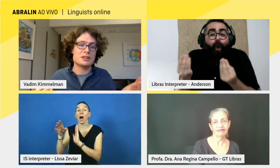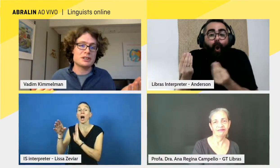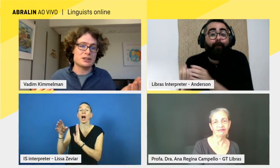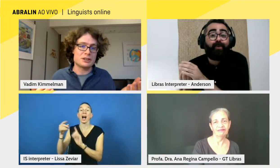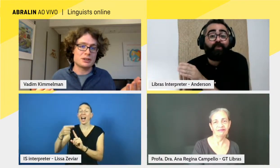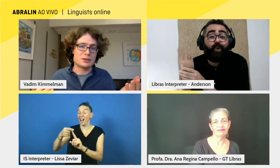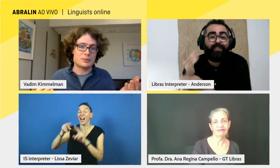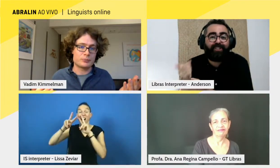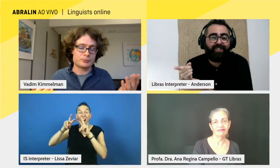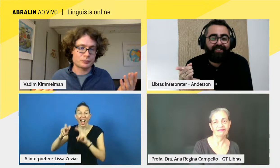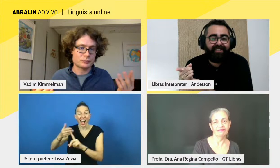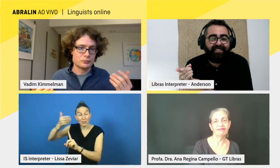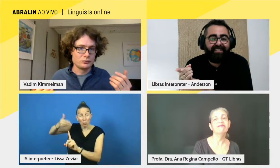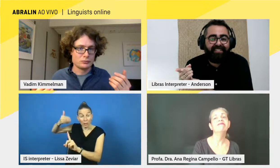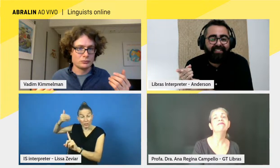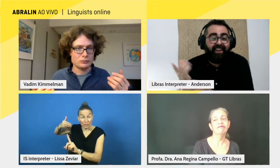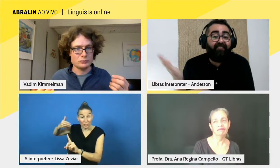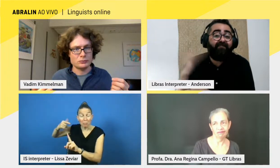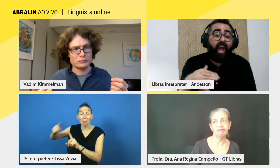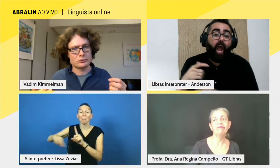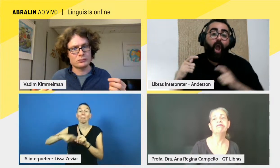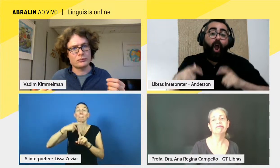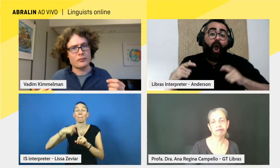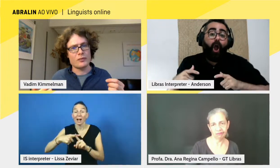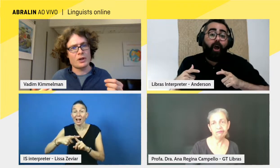or non-existent.